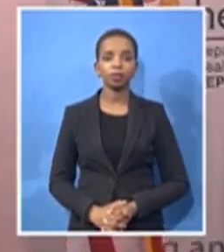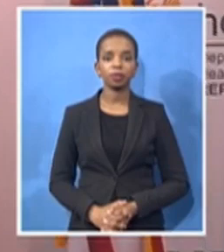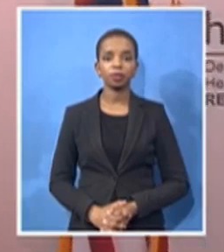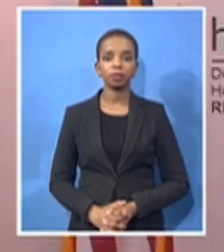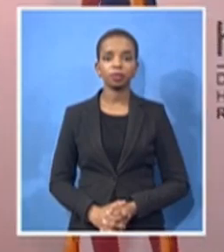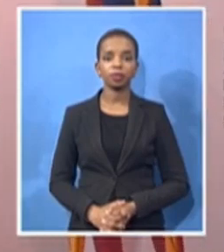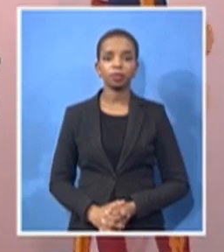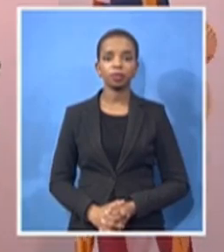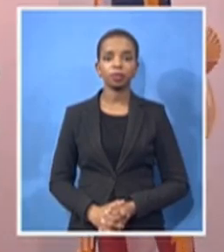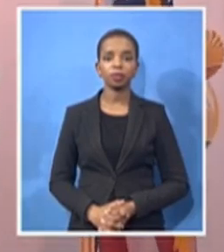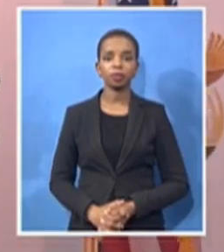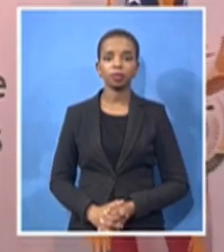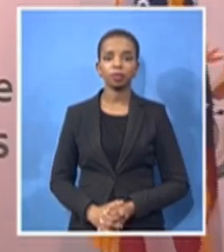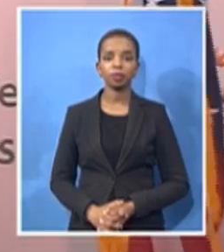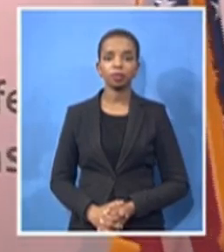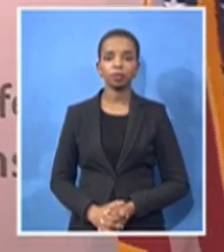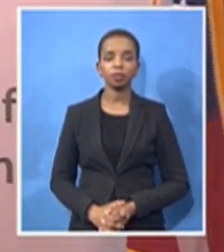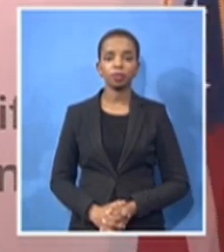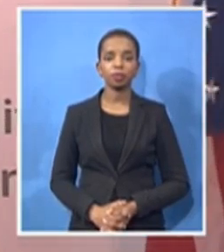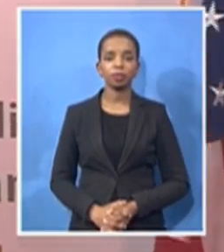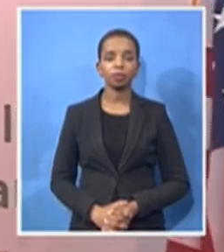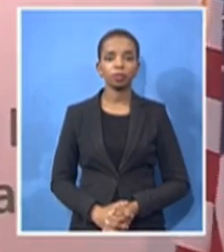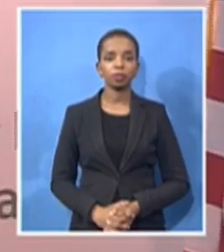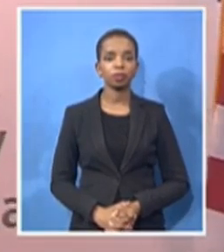Thank you very much, Program Director.